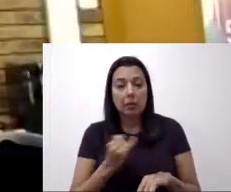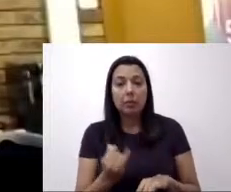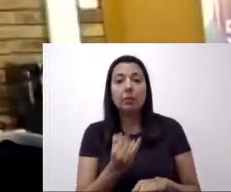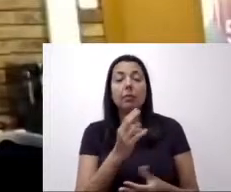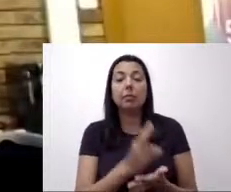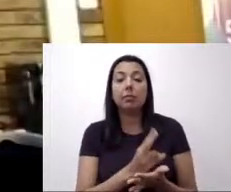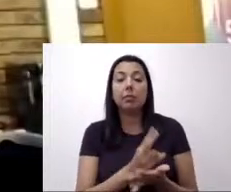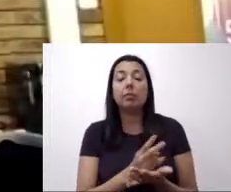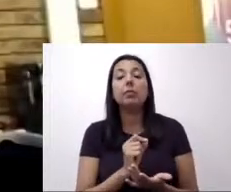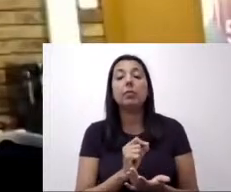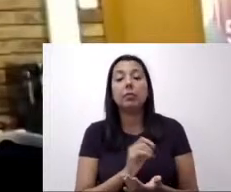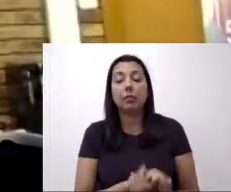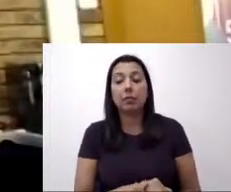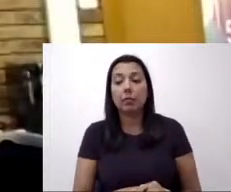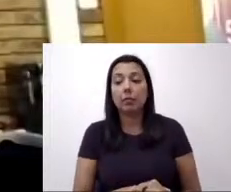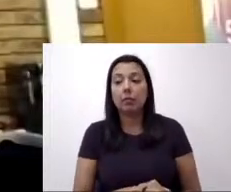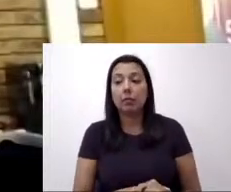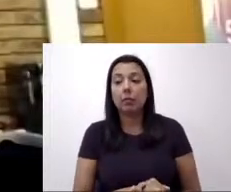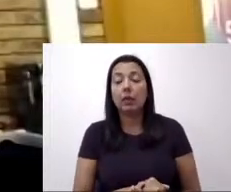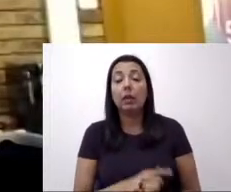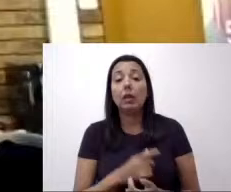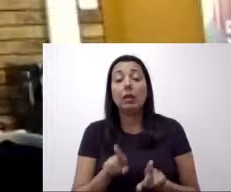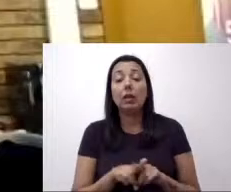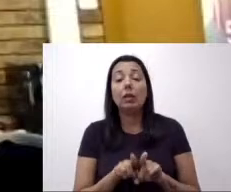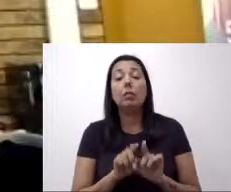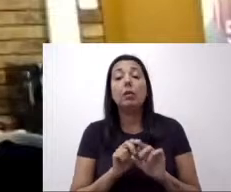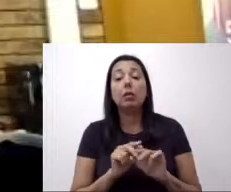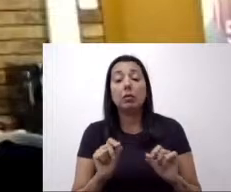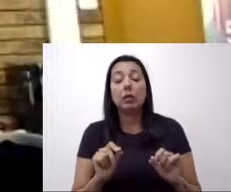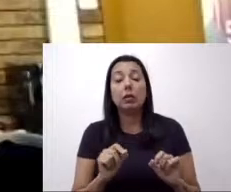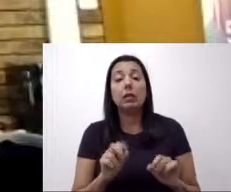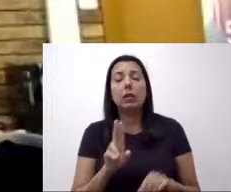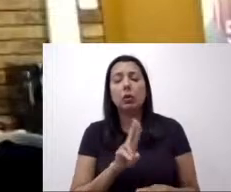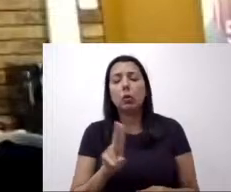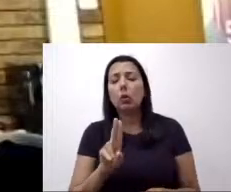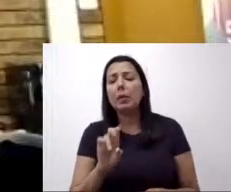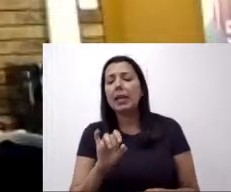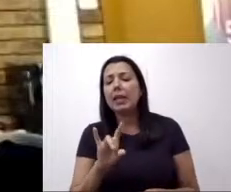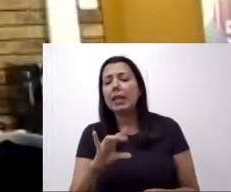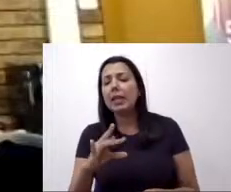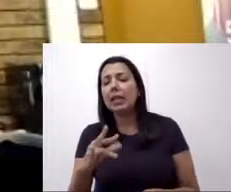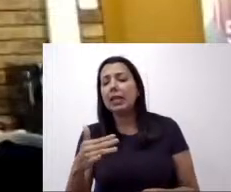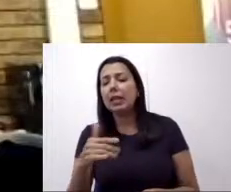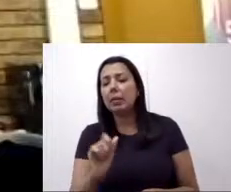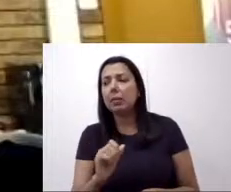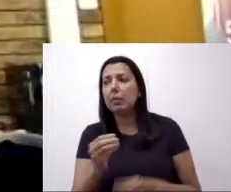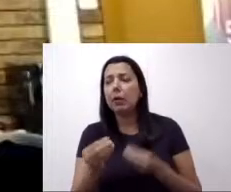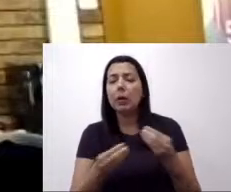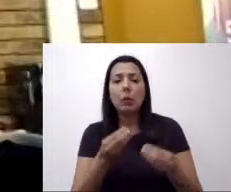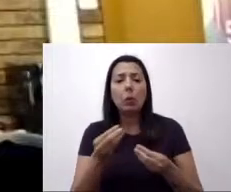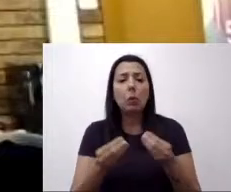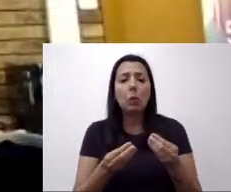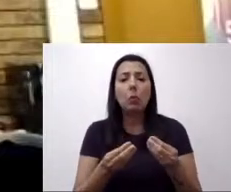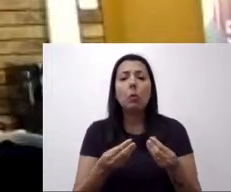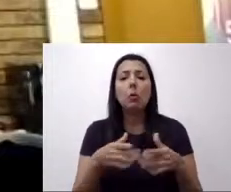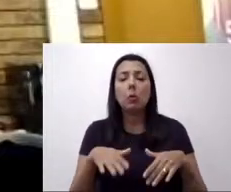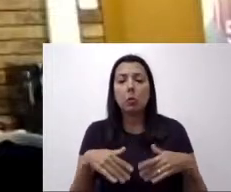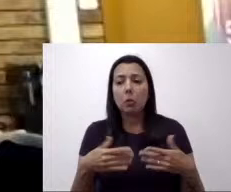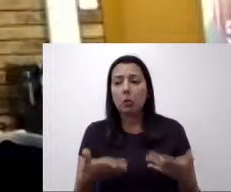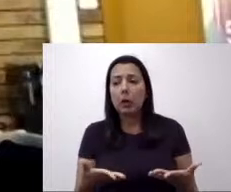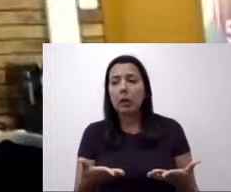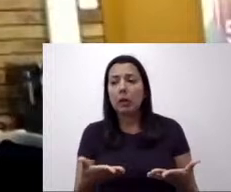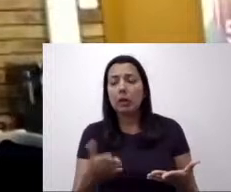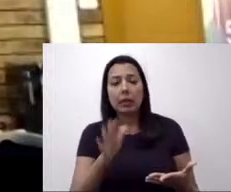the enigma, what I call the enigma, which means that the situation where the model don't arrive to explain,